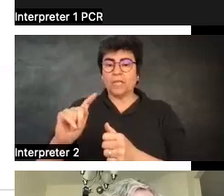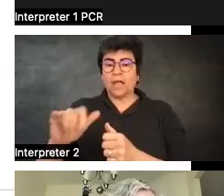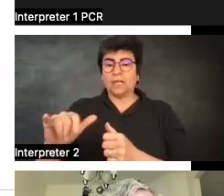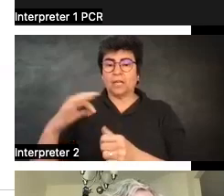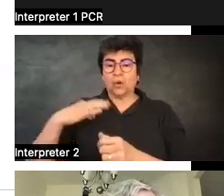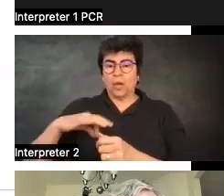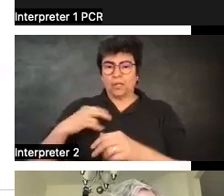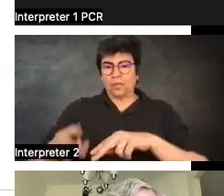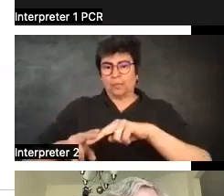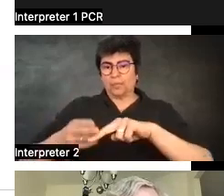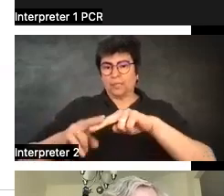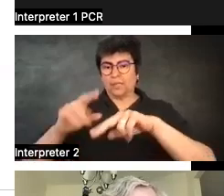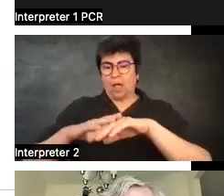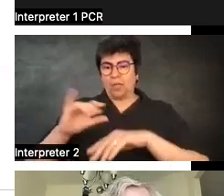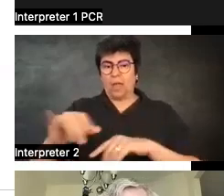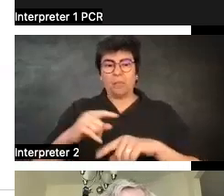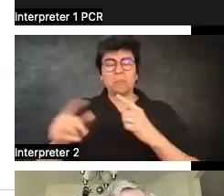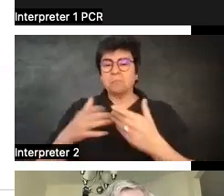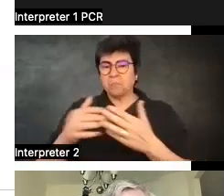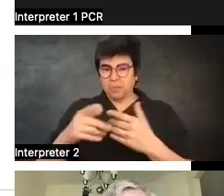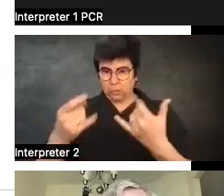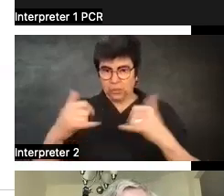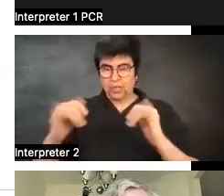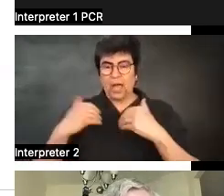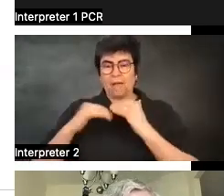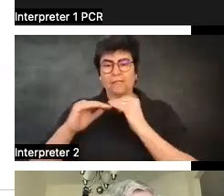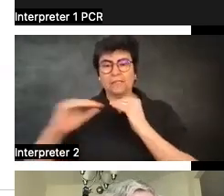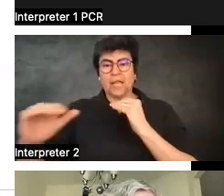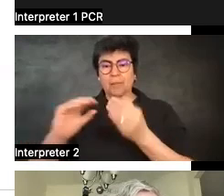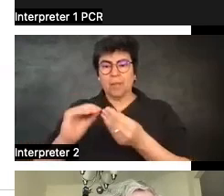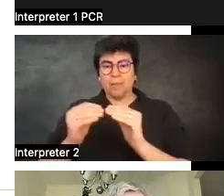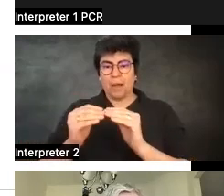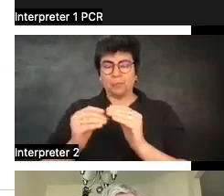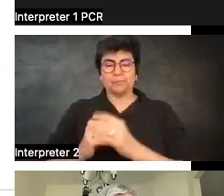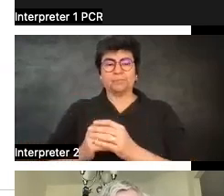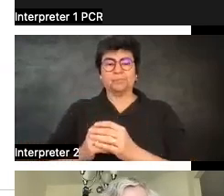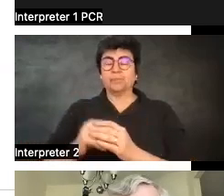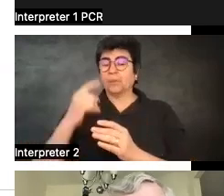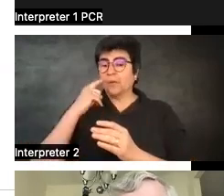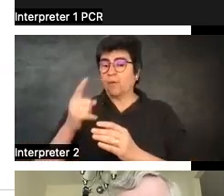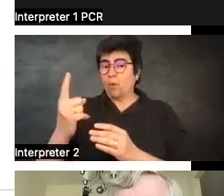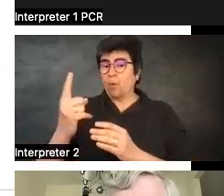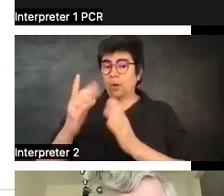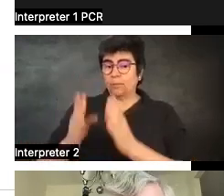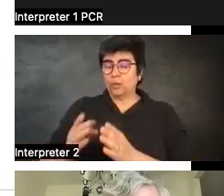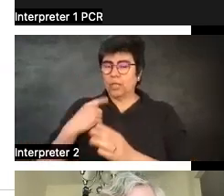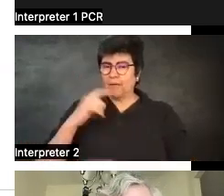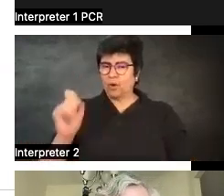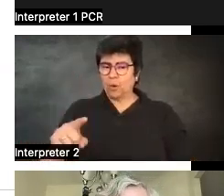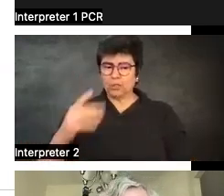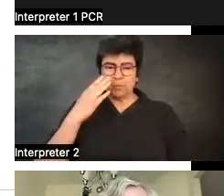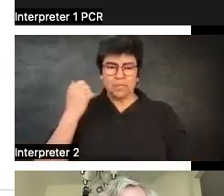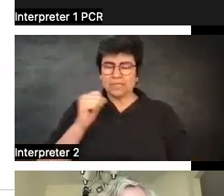top of that. But regardless, you have a stable amount that's going on. Now, for an individual, there's a question, because this is